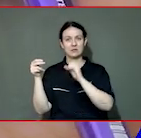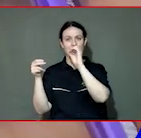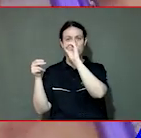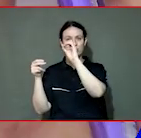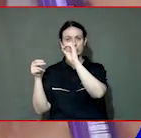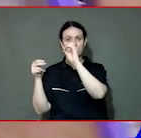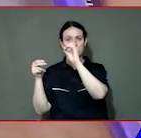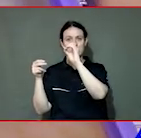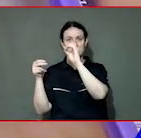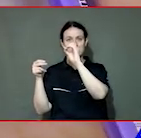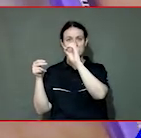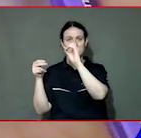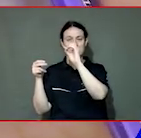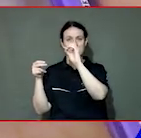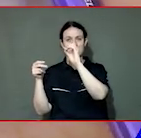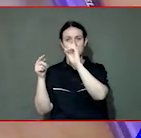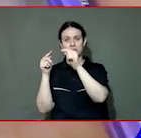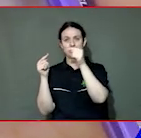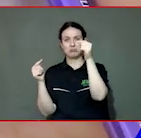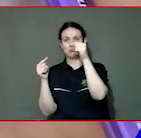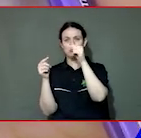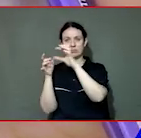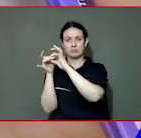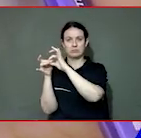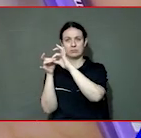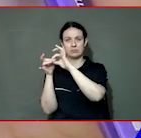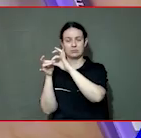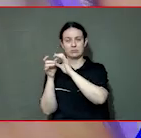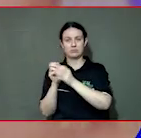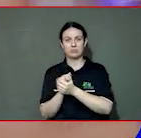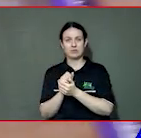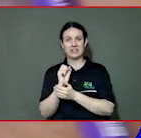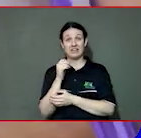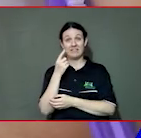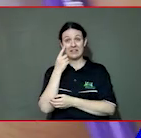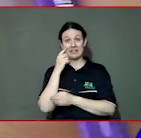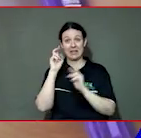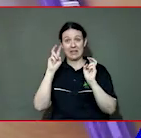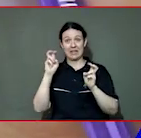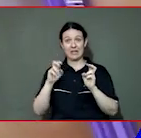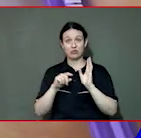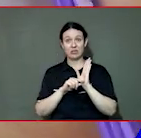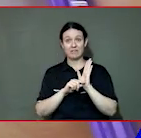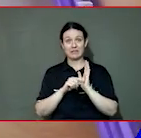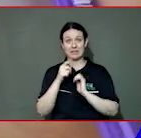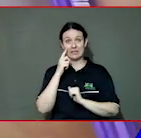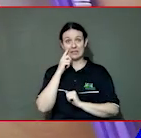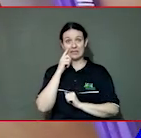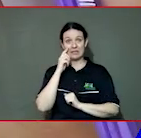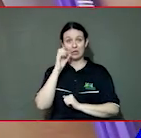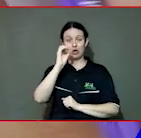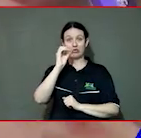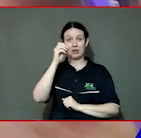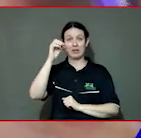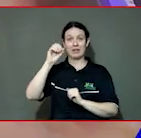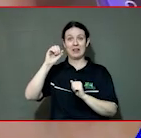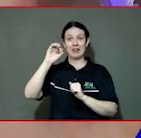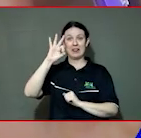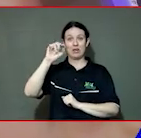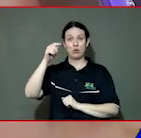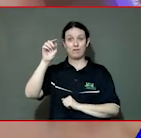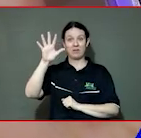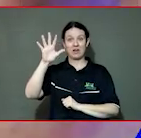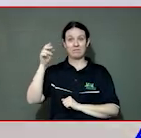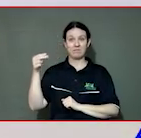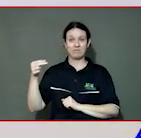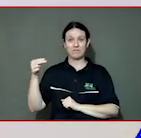oxygen, if you look at the electronegativity, oxygen is 3,5,